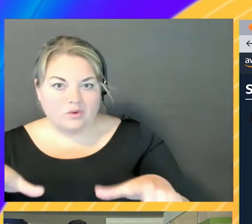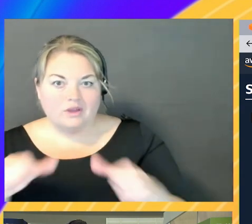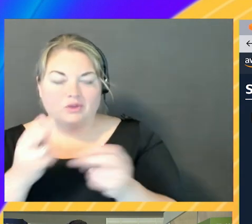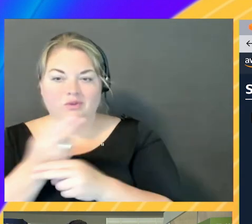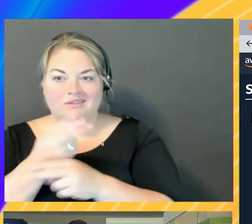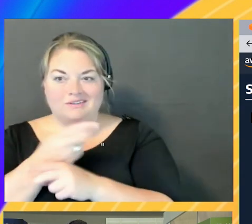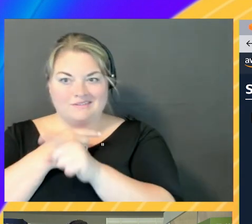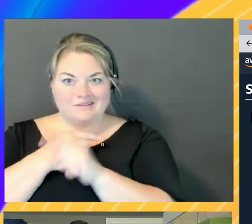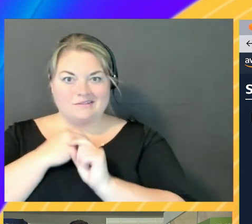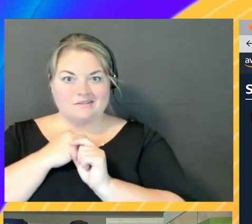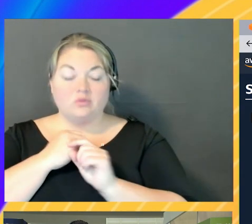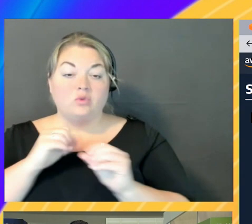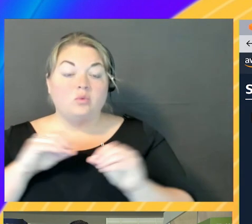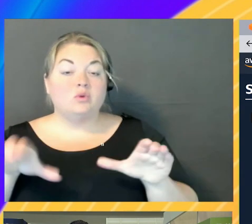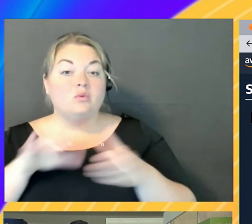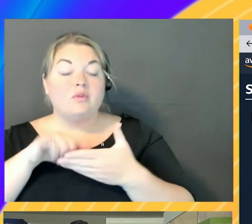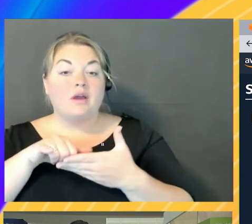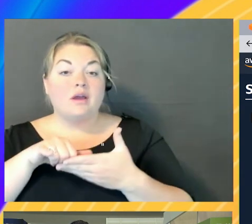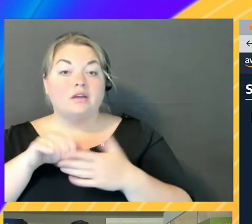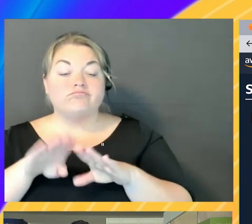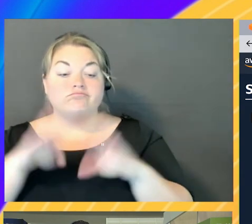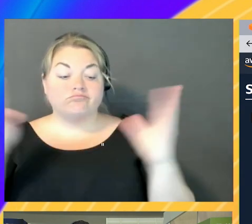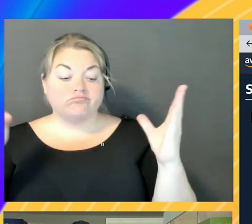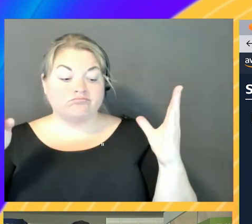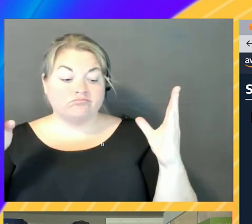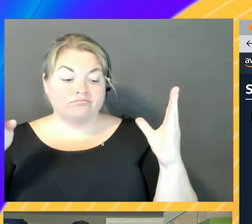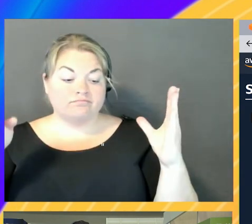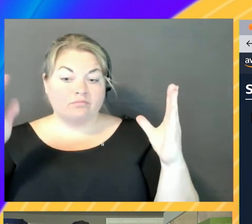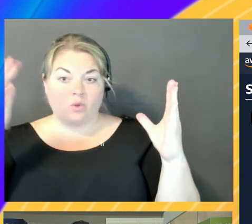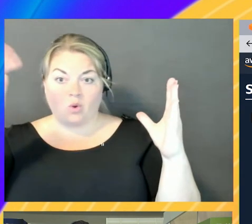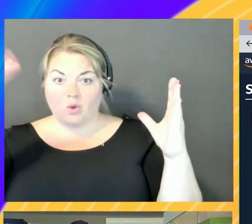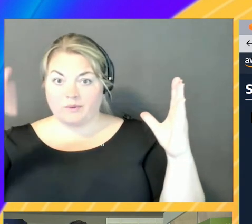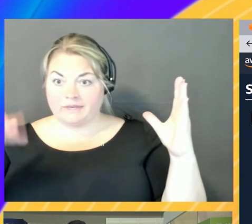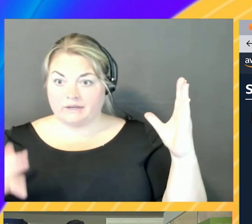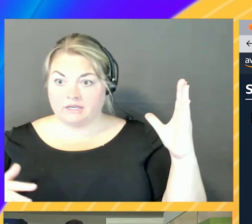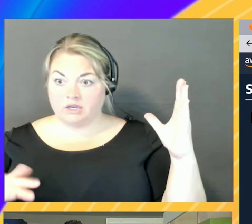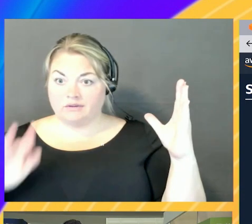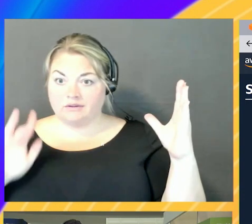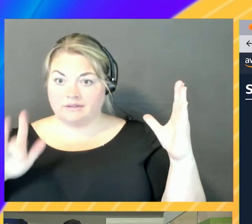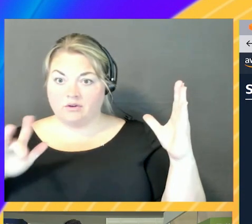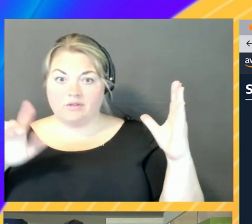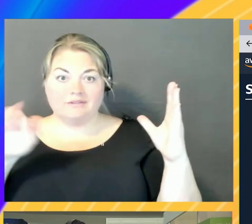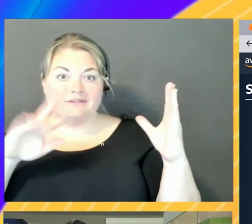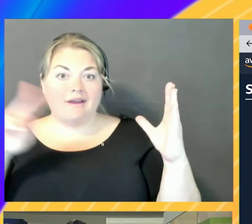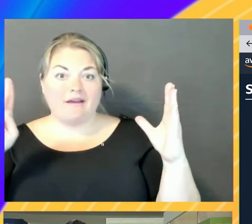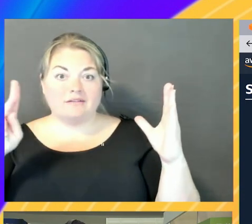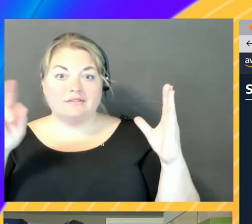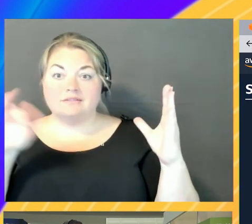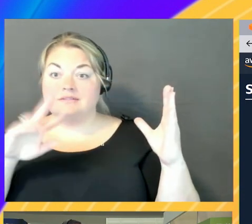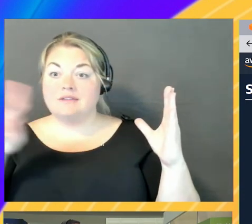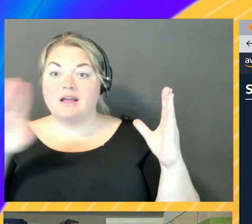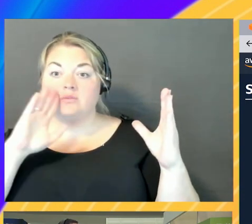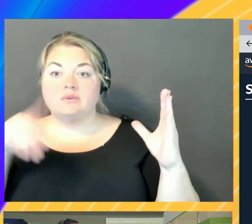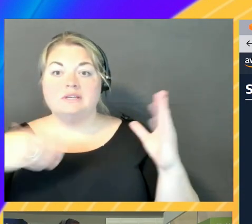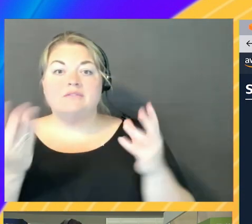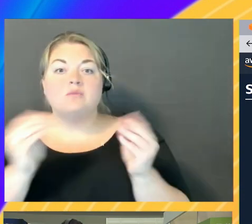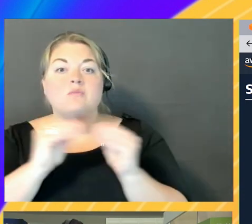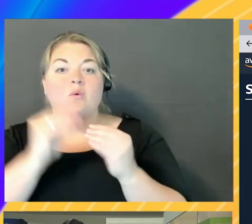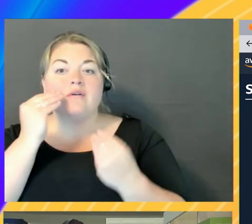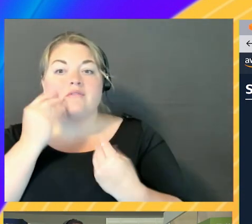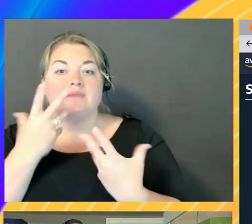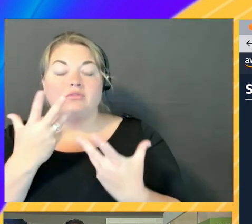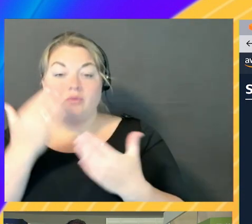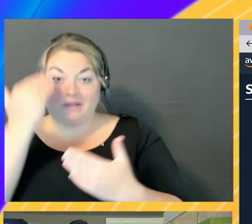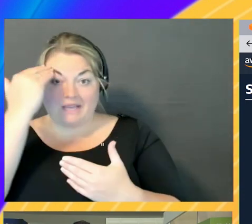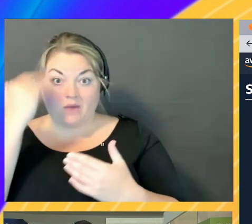if we open the all the way down here, click on the task will give us more information. So now we know the background of the story,